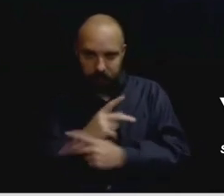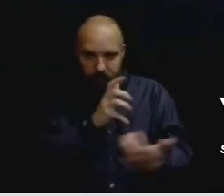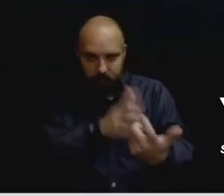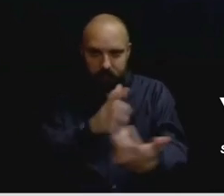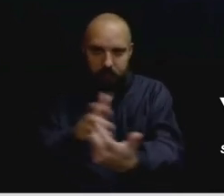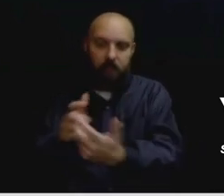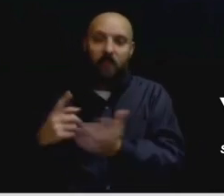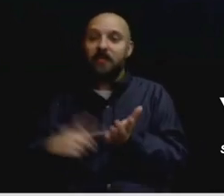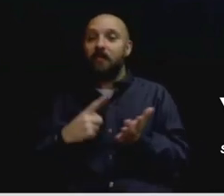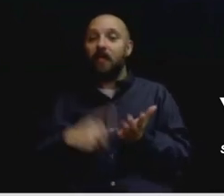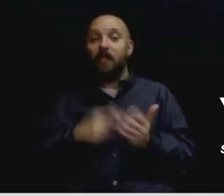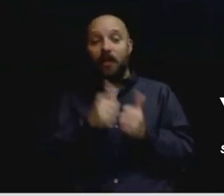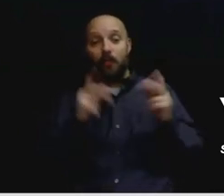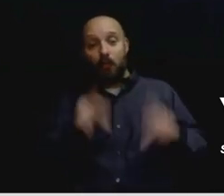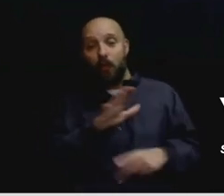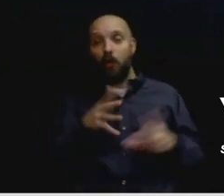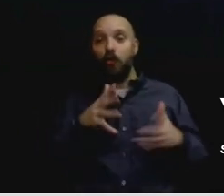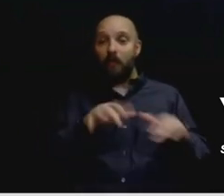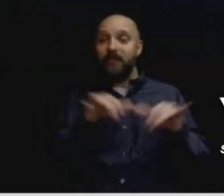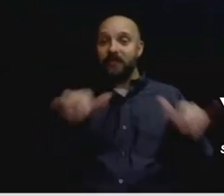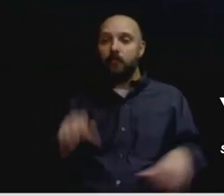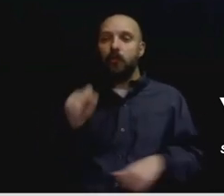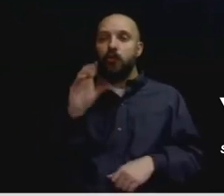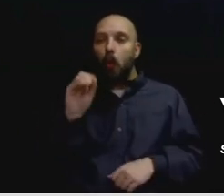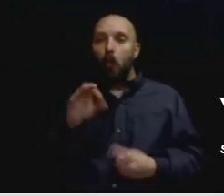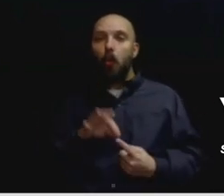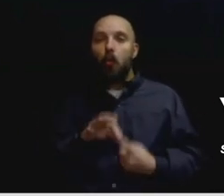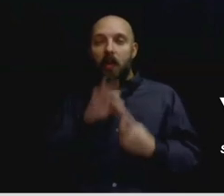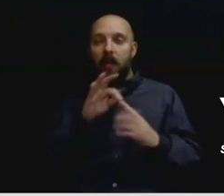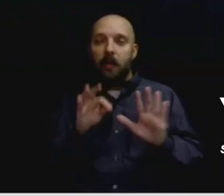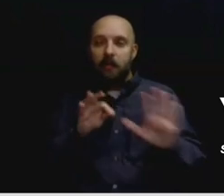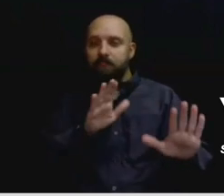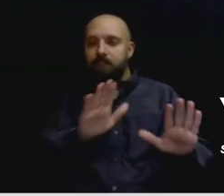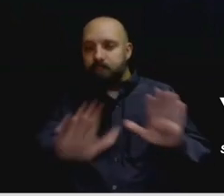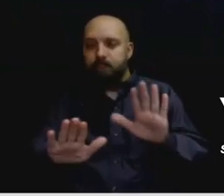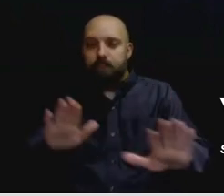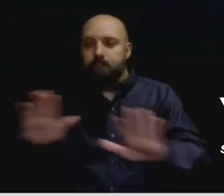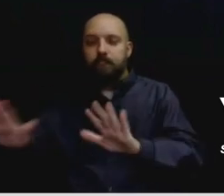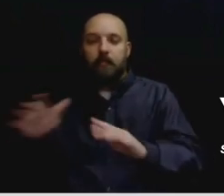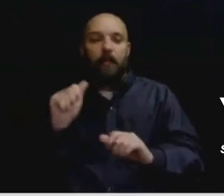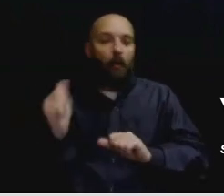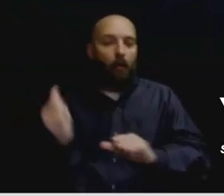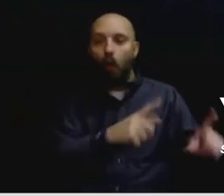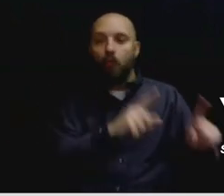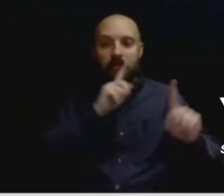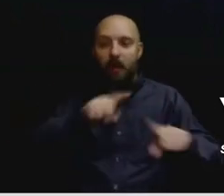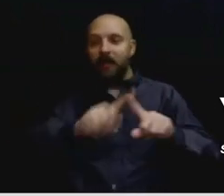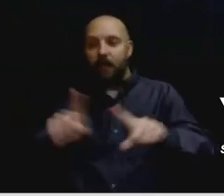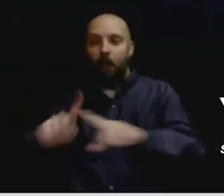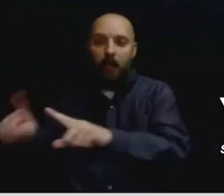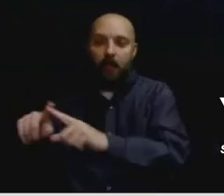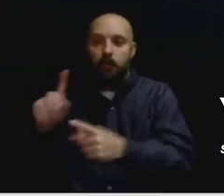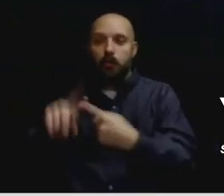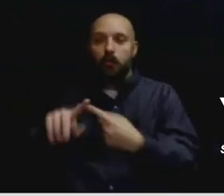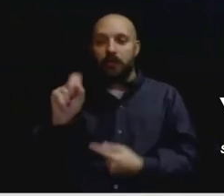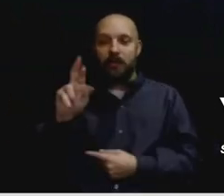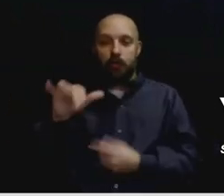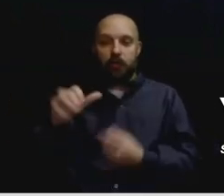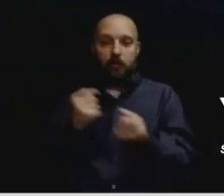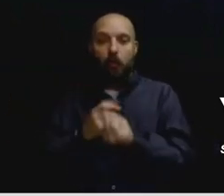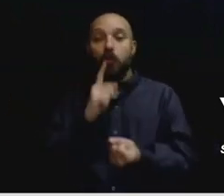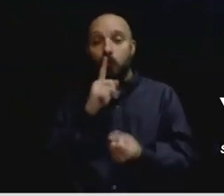Each person's nervous system is so unique, and each person responds differently to sensory supports. So it's really